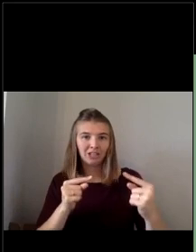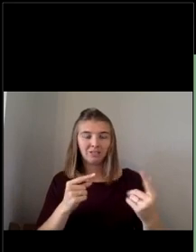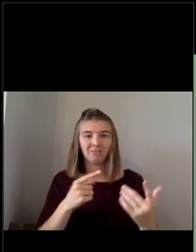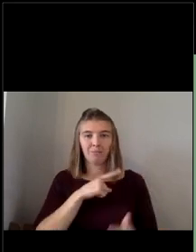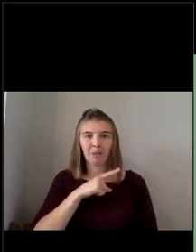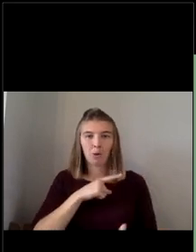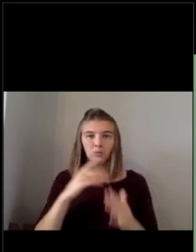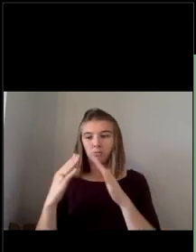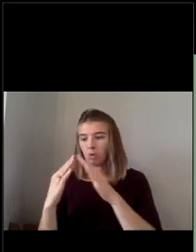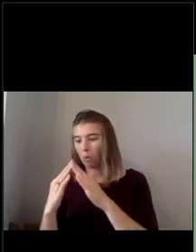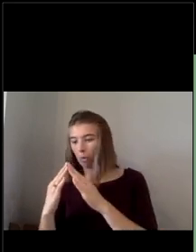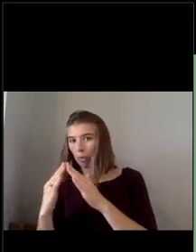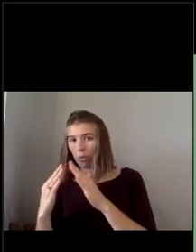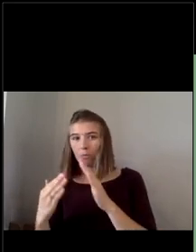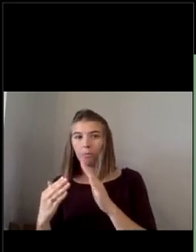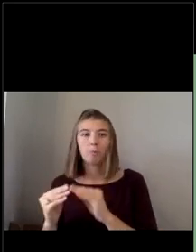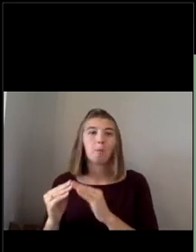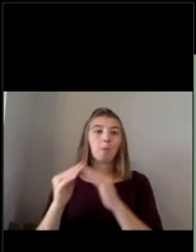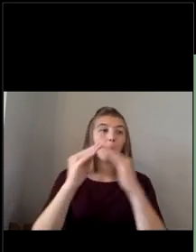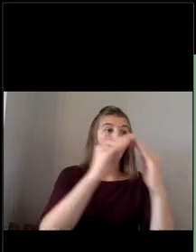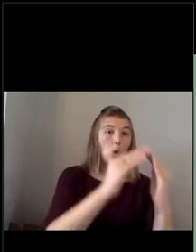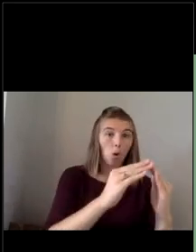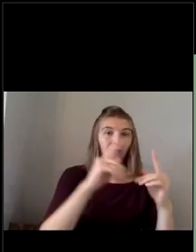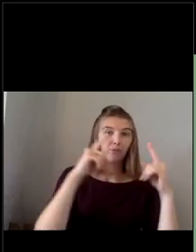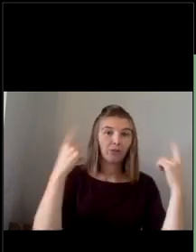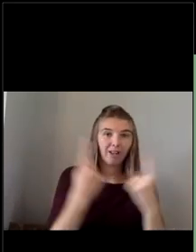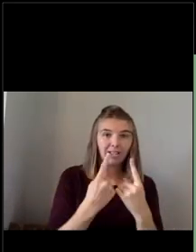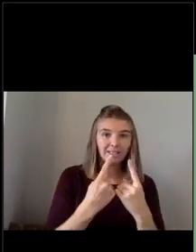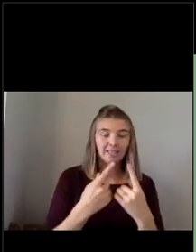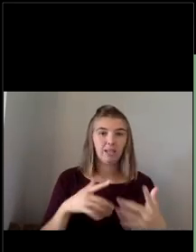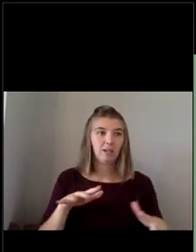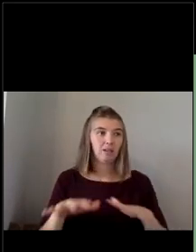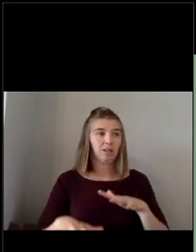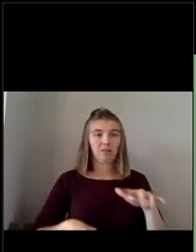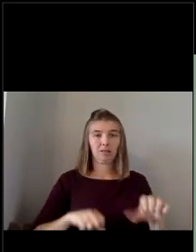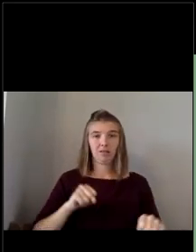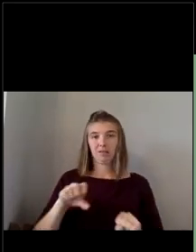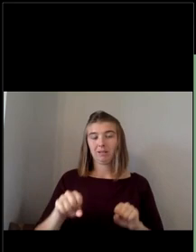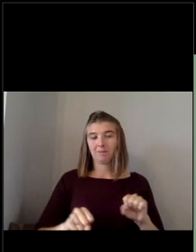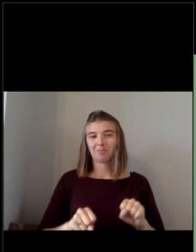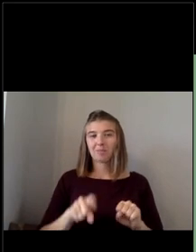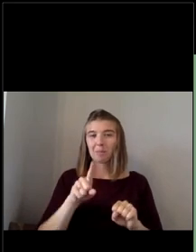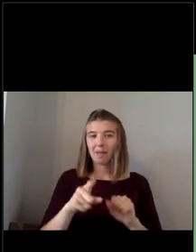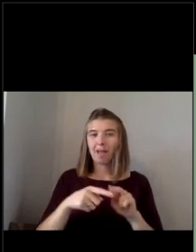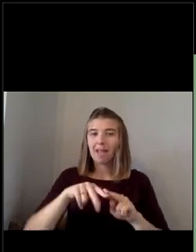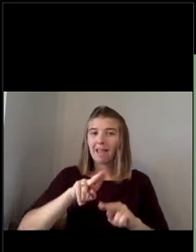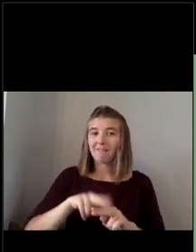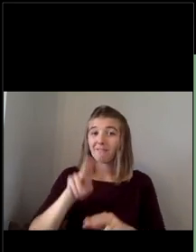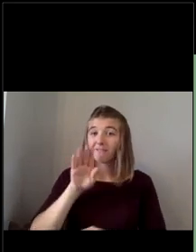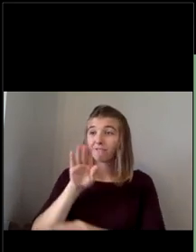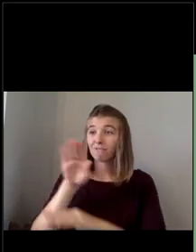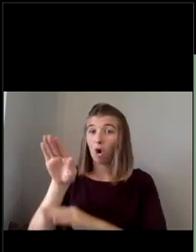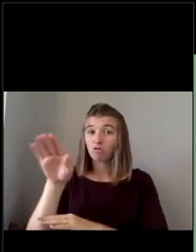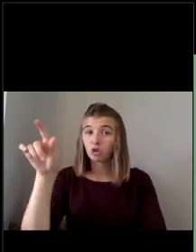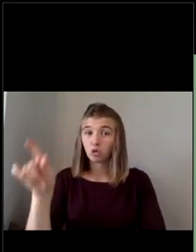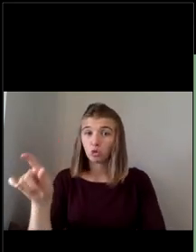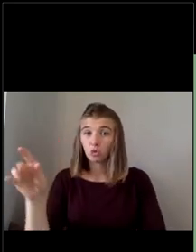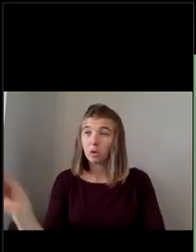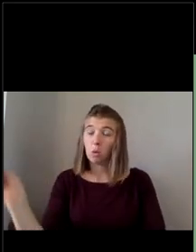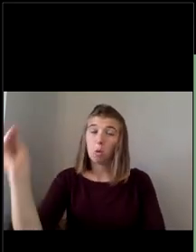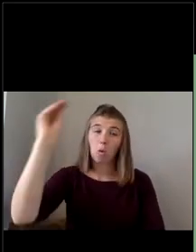added burden of adjusting to a new culture. And often their lack of proficiency in the English